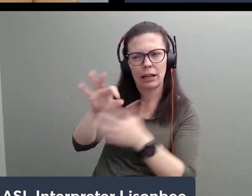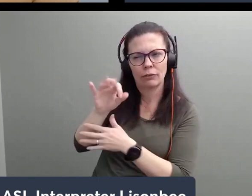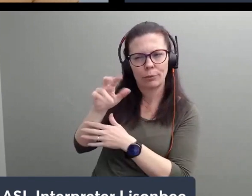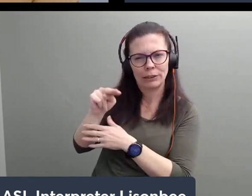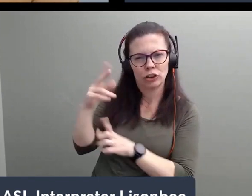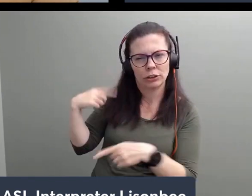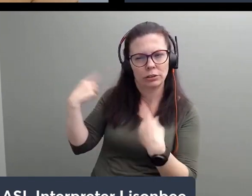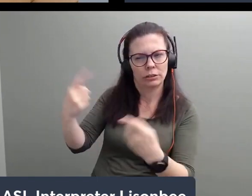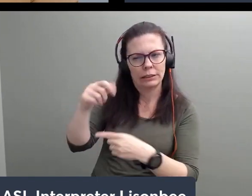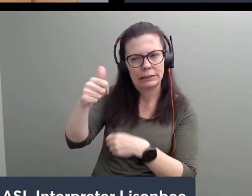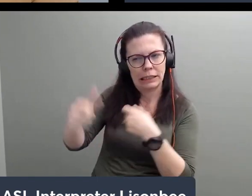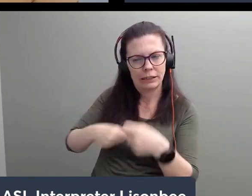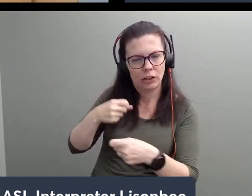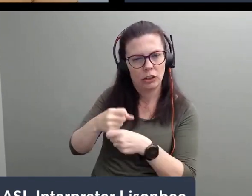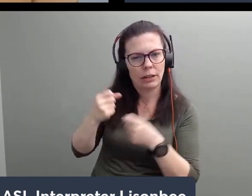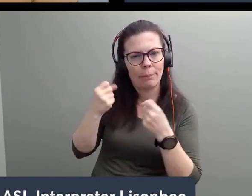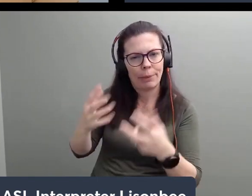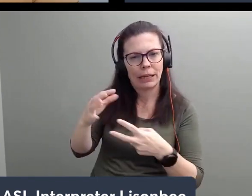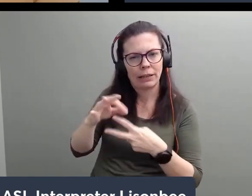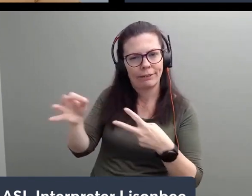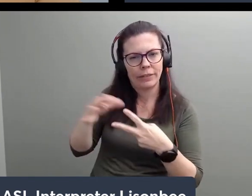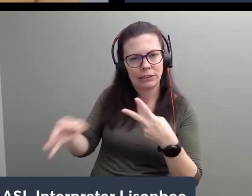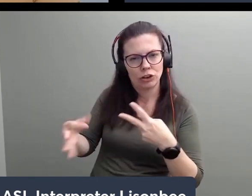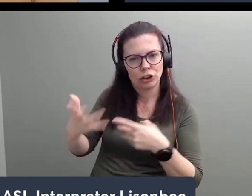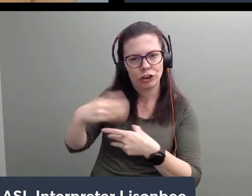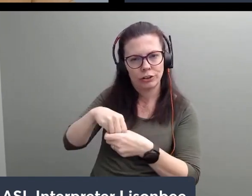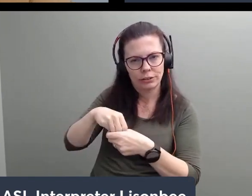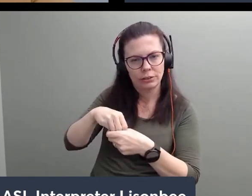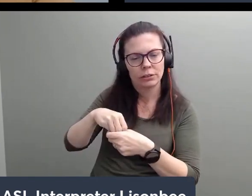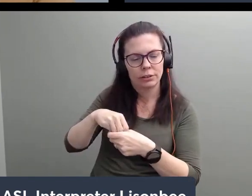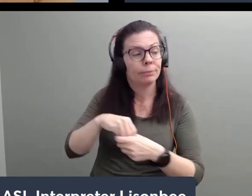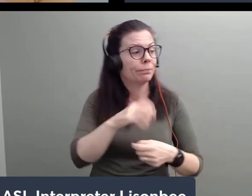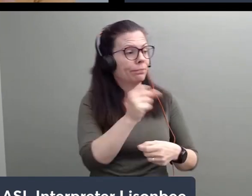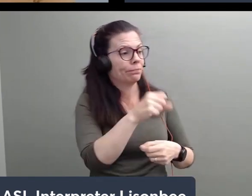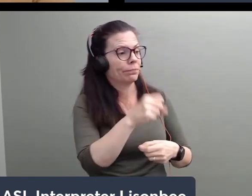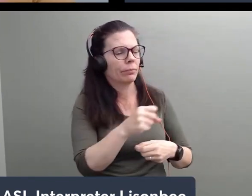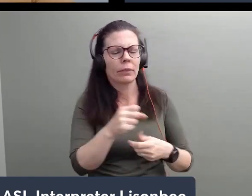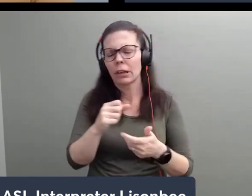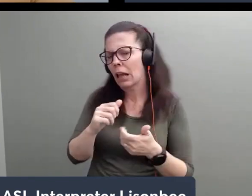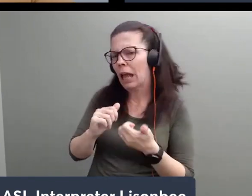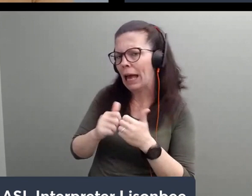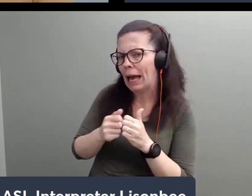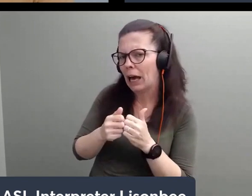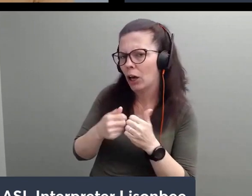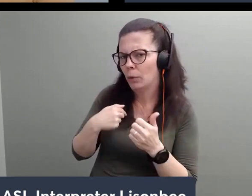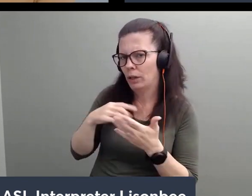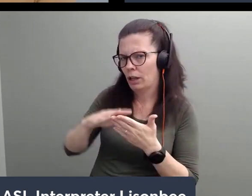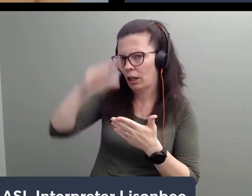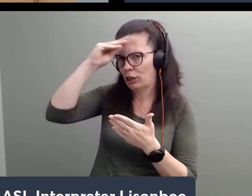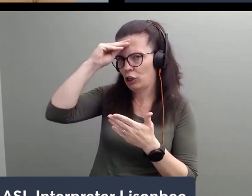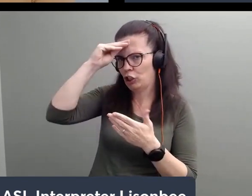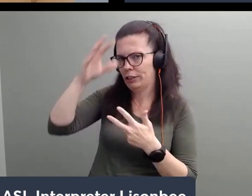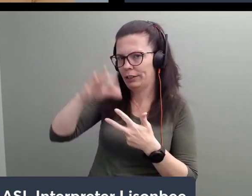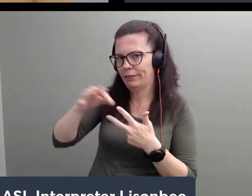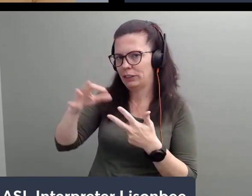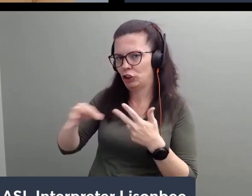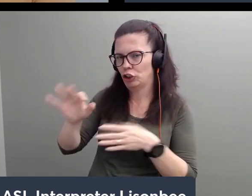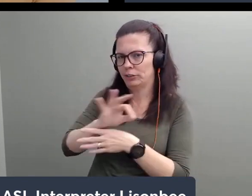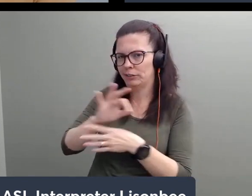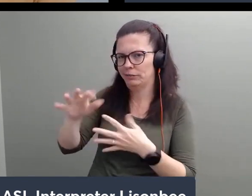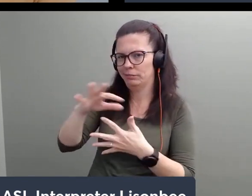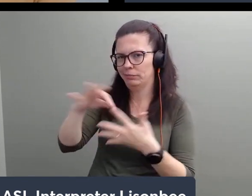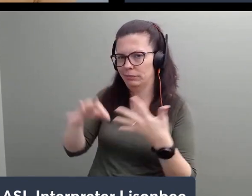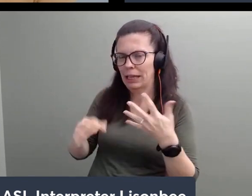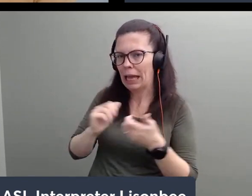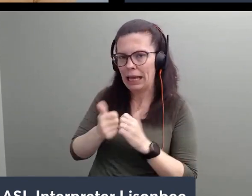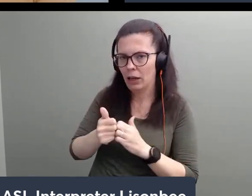years. There's a lot of features that's been built into it. How can I start to learn these features?